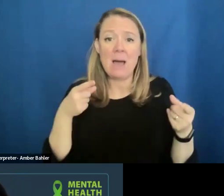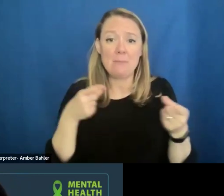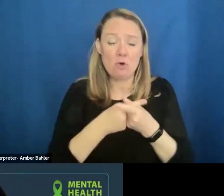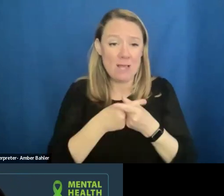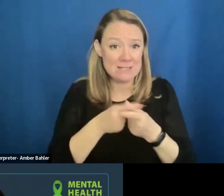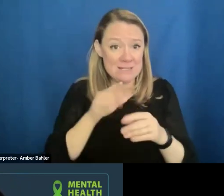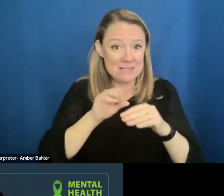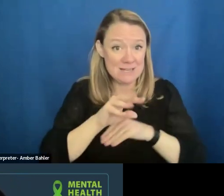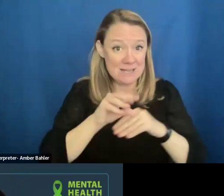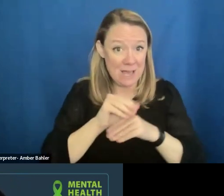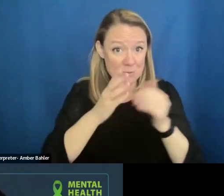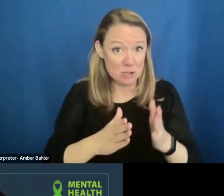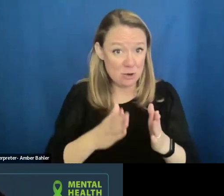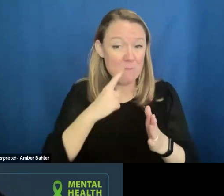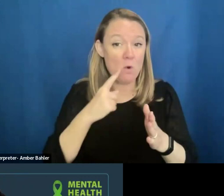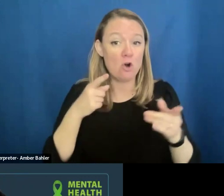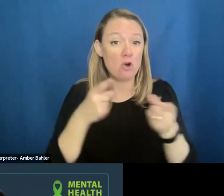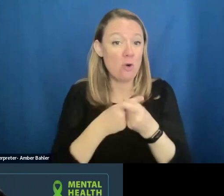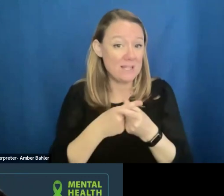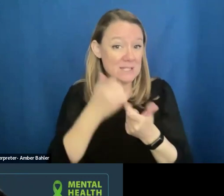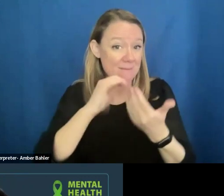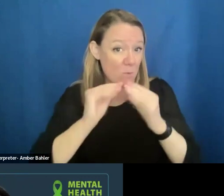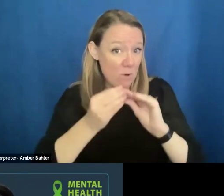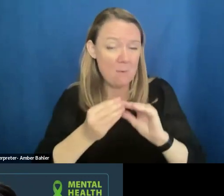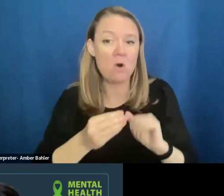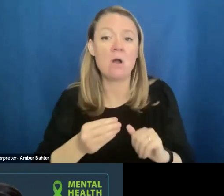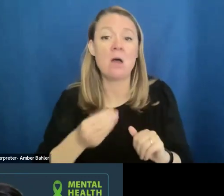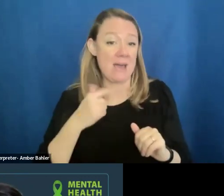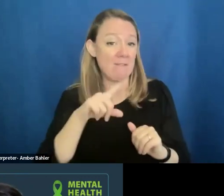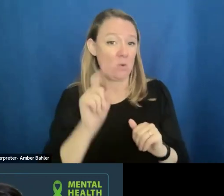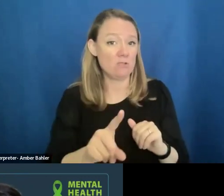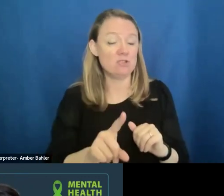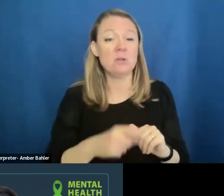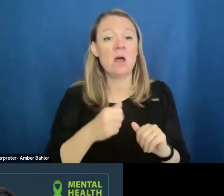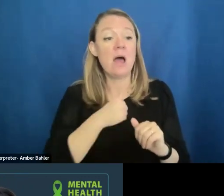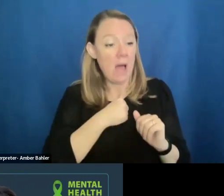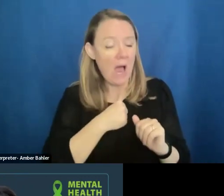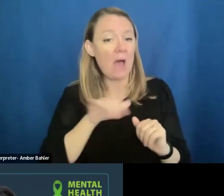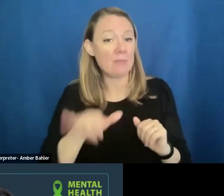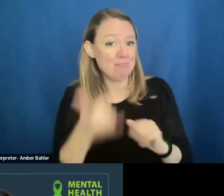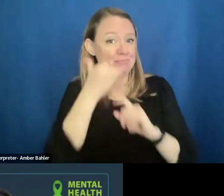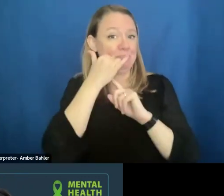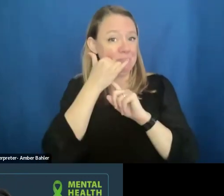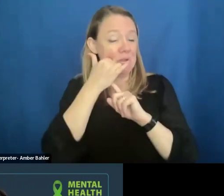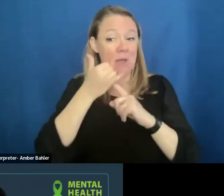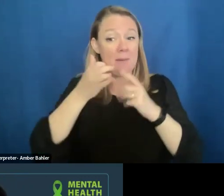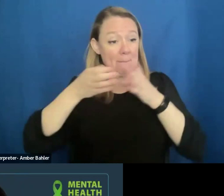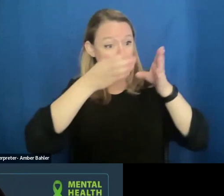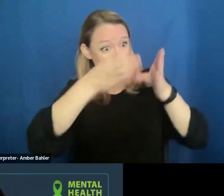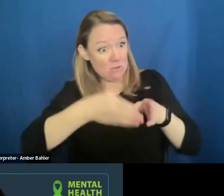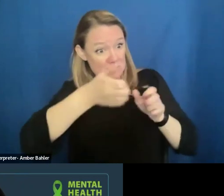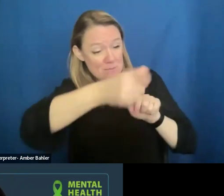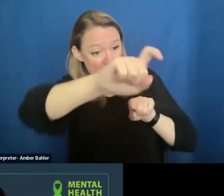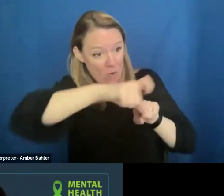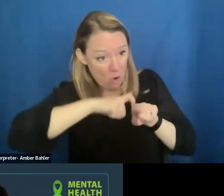have a question. I take calls from people who are dealing with the substance use disorder issue, but I also hear